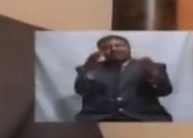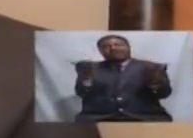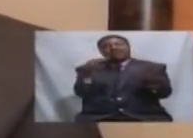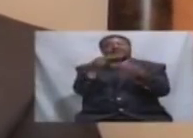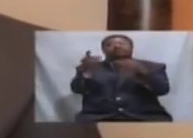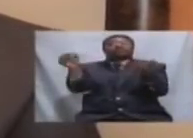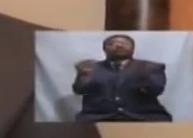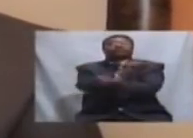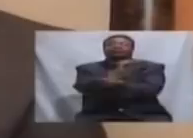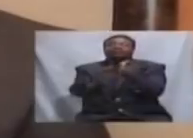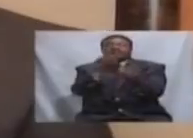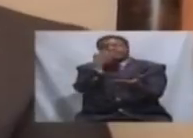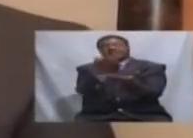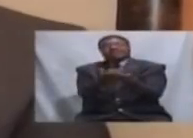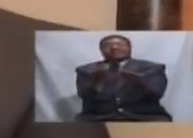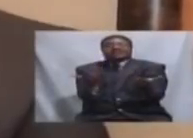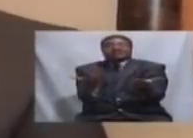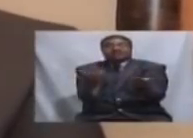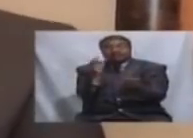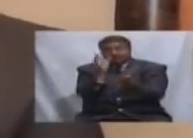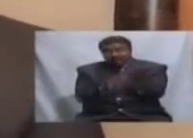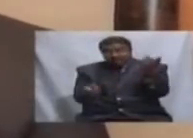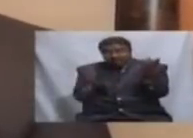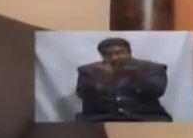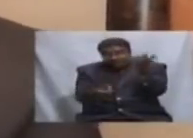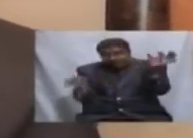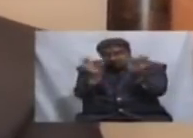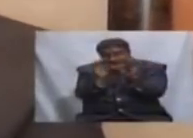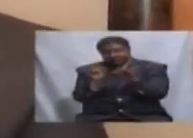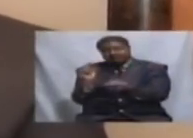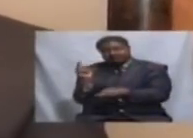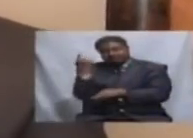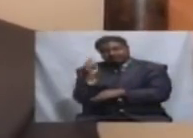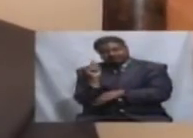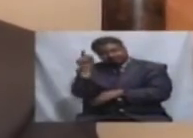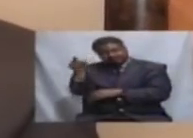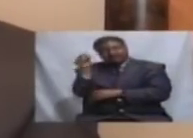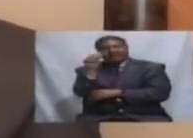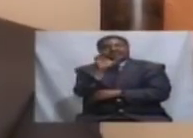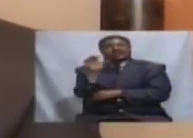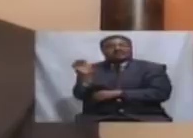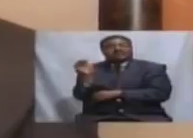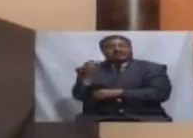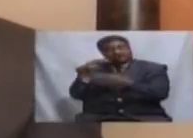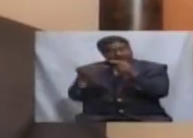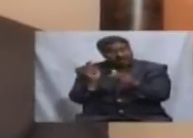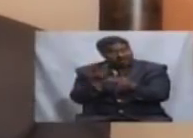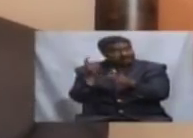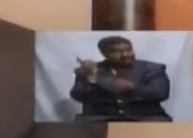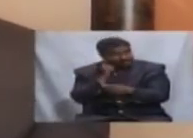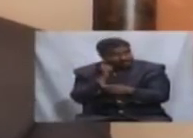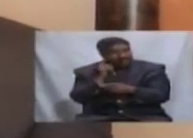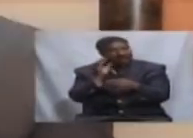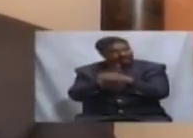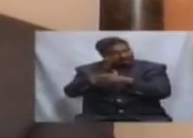destroying evidence. But what is important is that when you come first to us and later on we have the channels to inform the